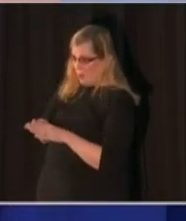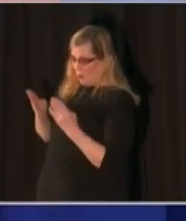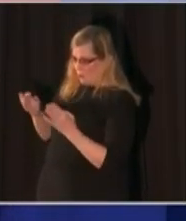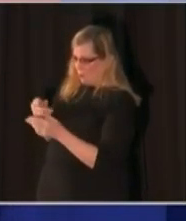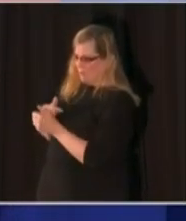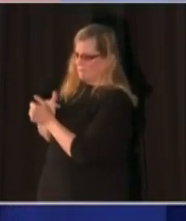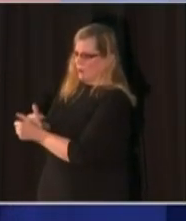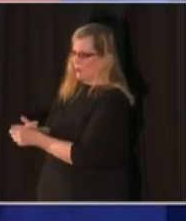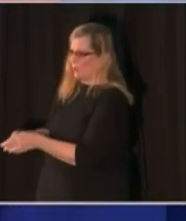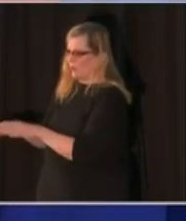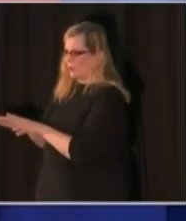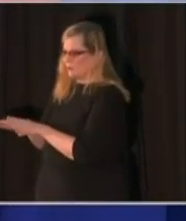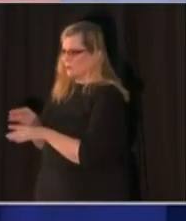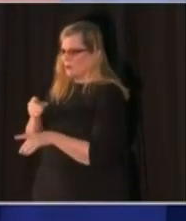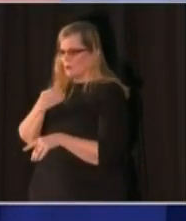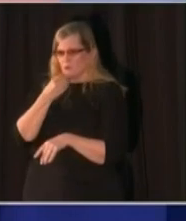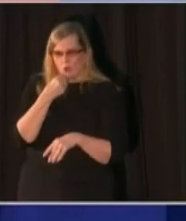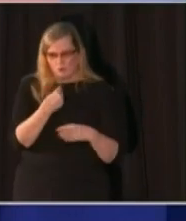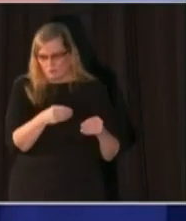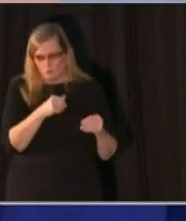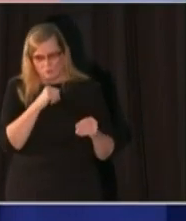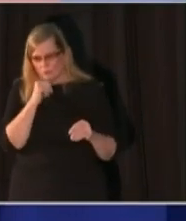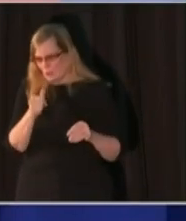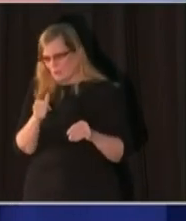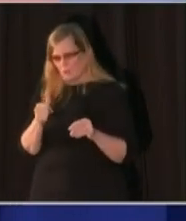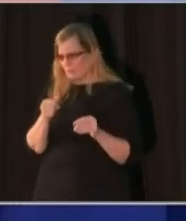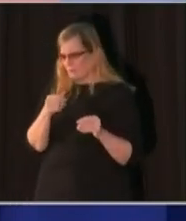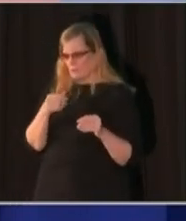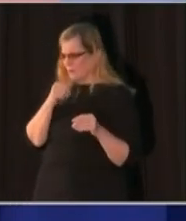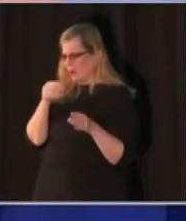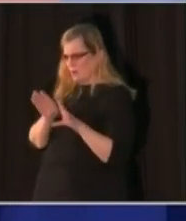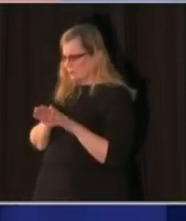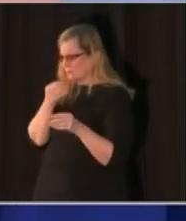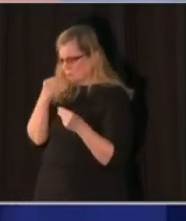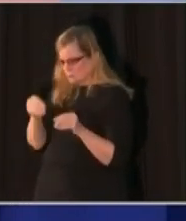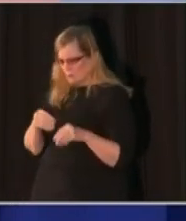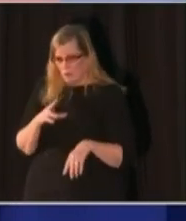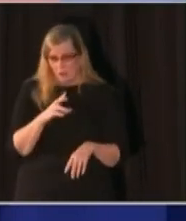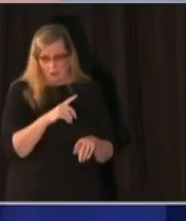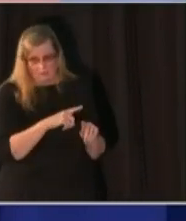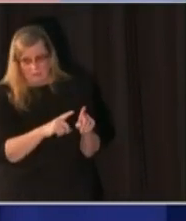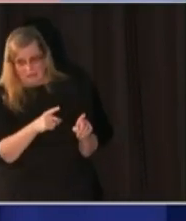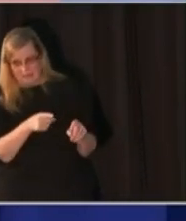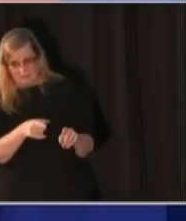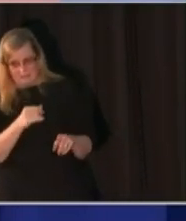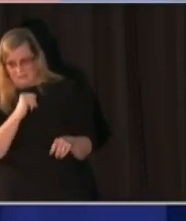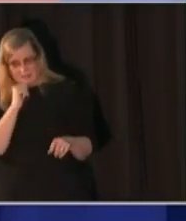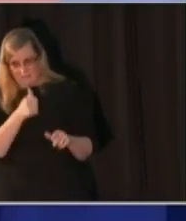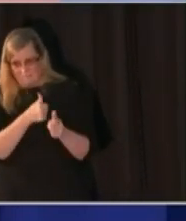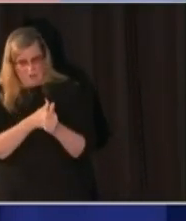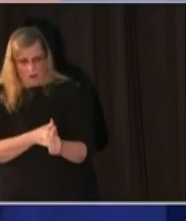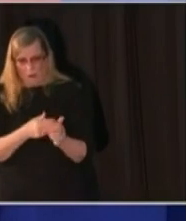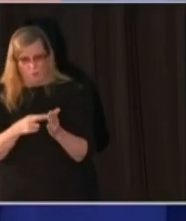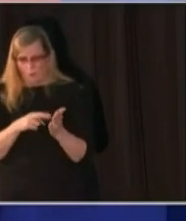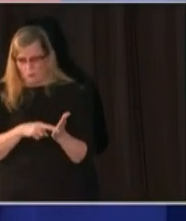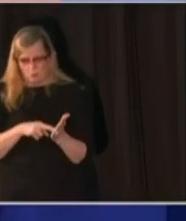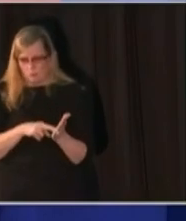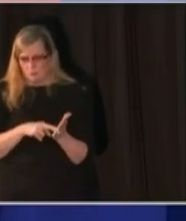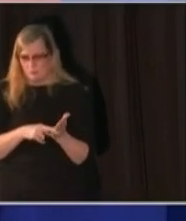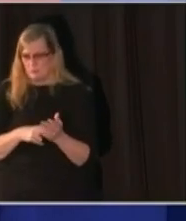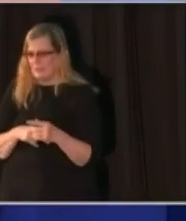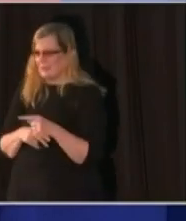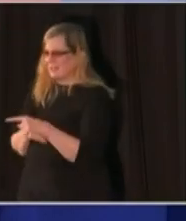We don't intend to shut down grocery stores. You will not, but if they're not complying. If we find as gross negligence